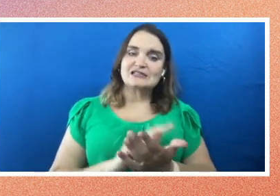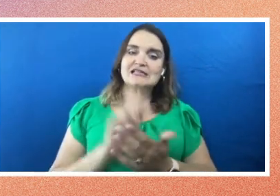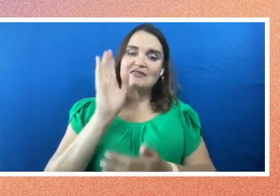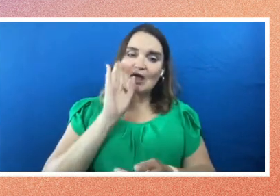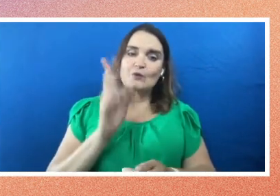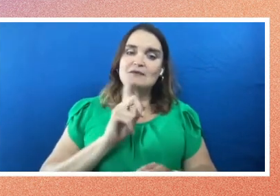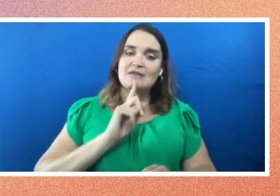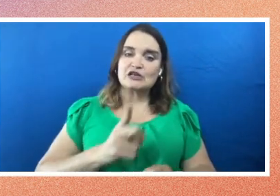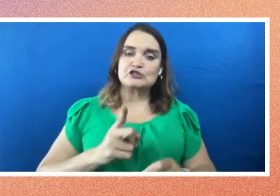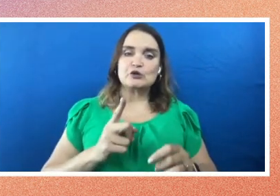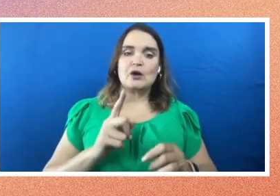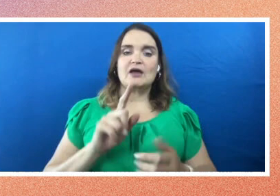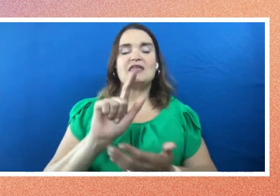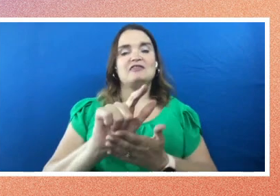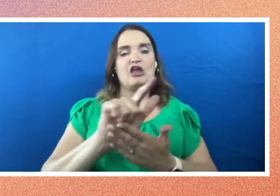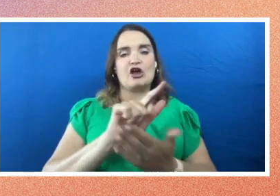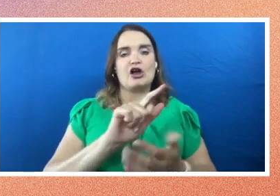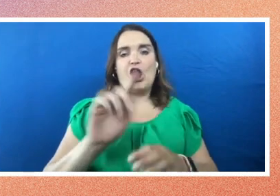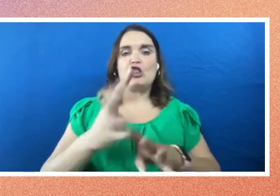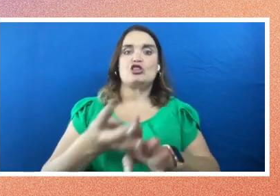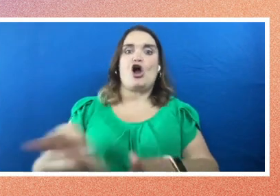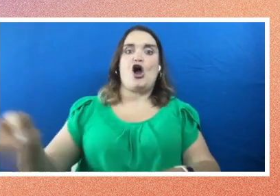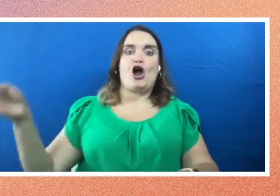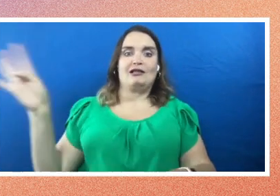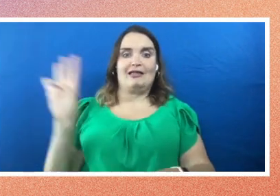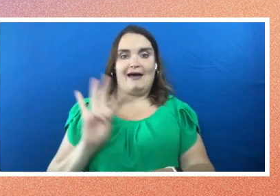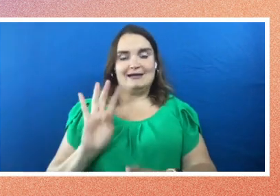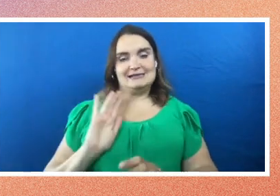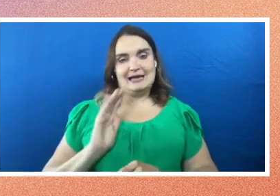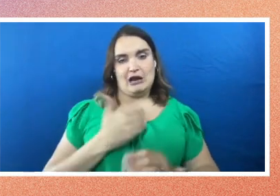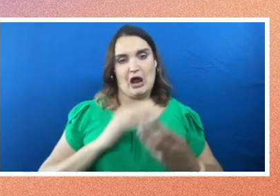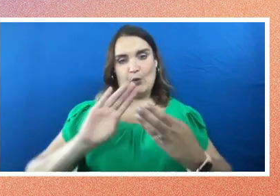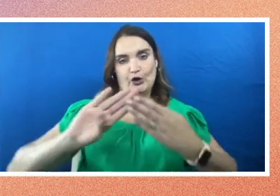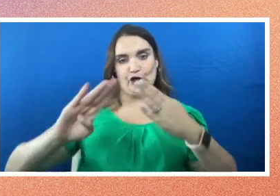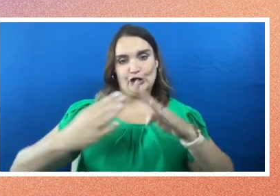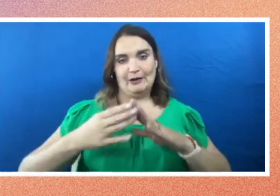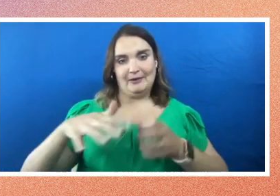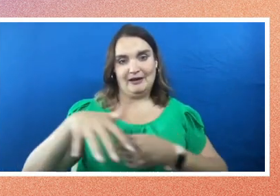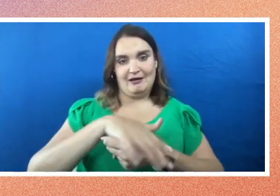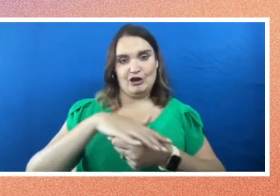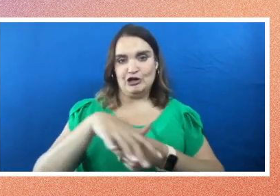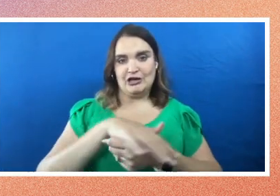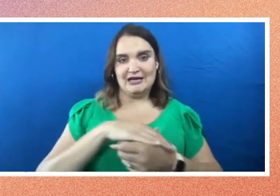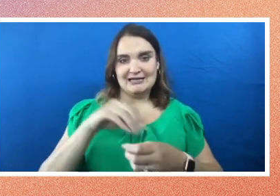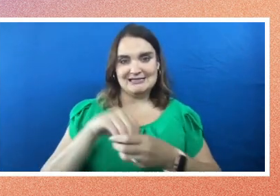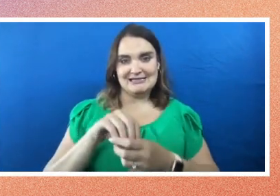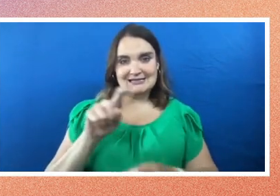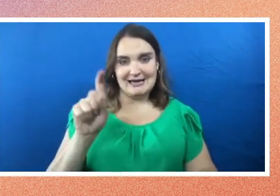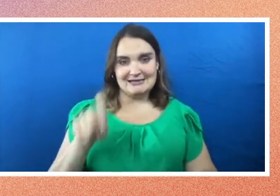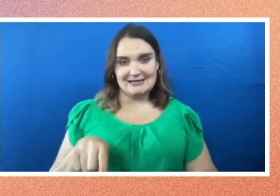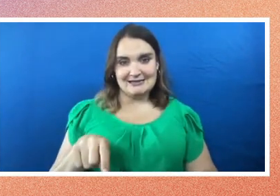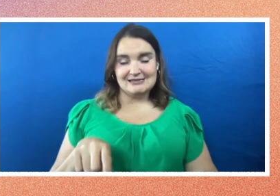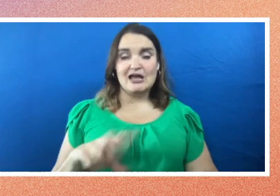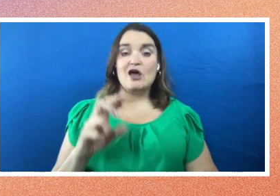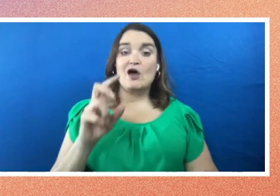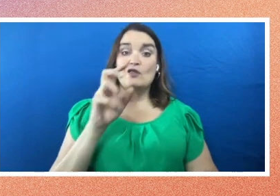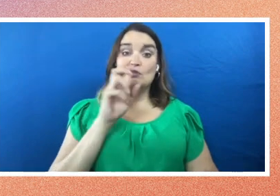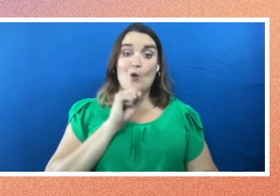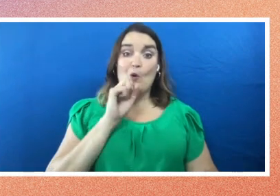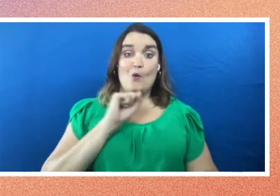there are long lines in our urban areas here in Texas. The old guard is scared of